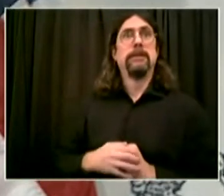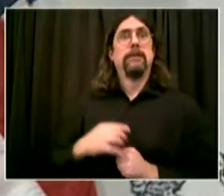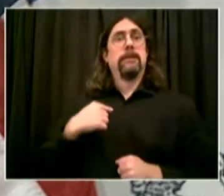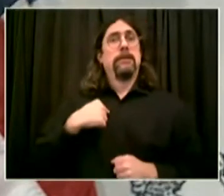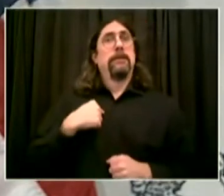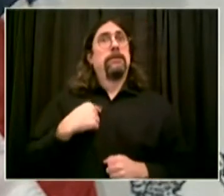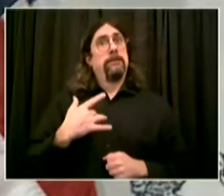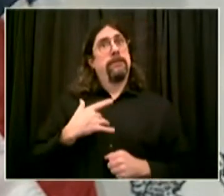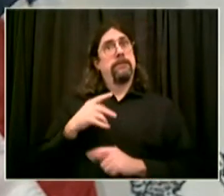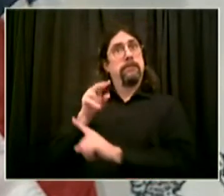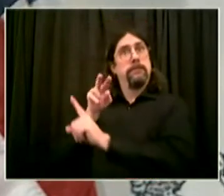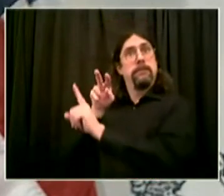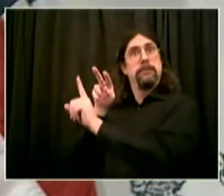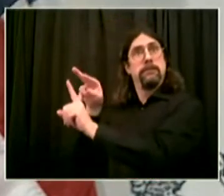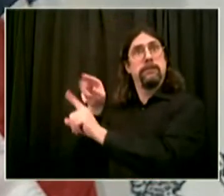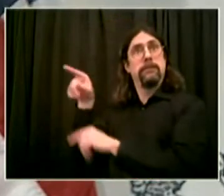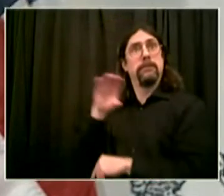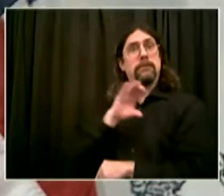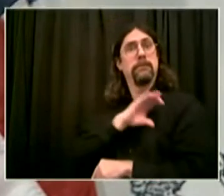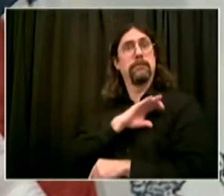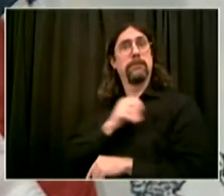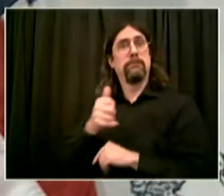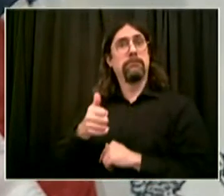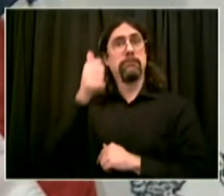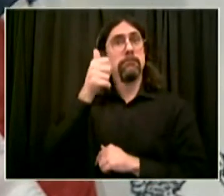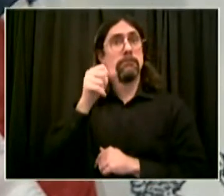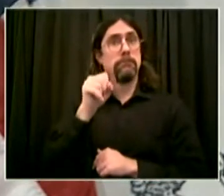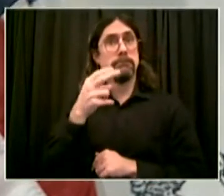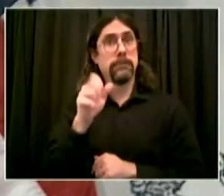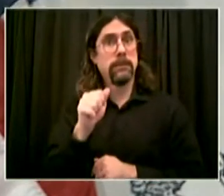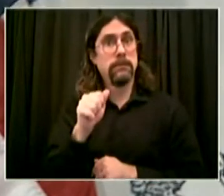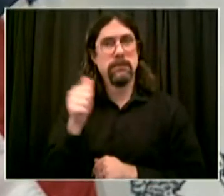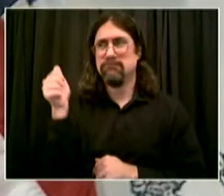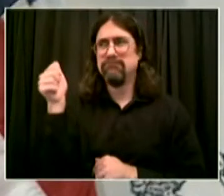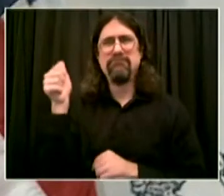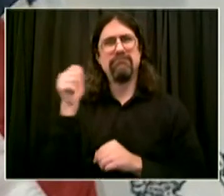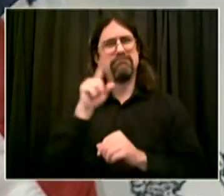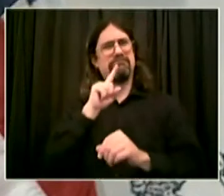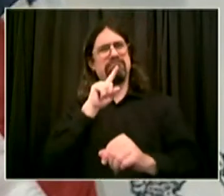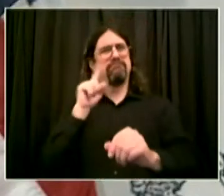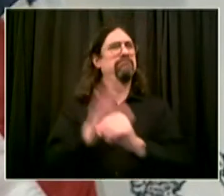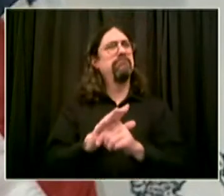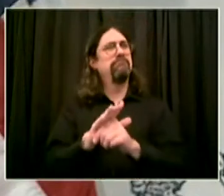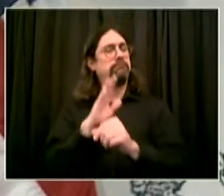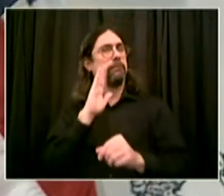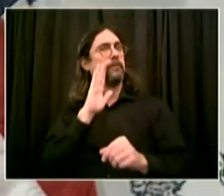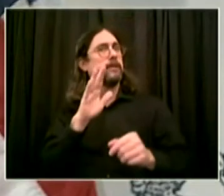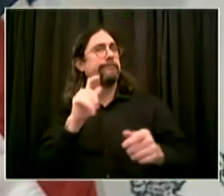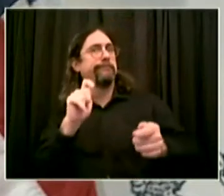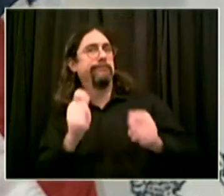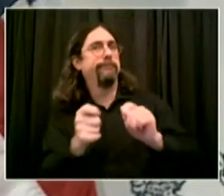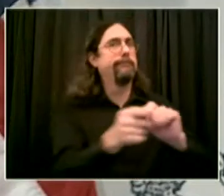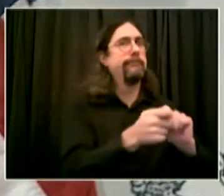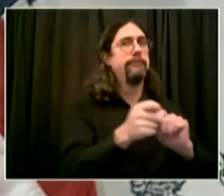think there is a dialogue that needs to happen with the people of Mott Haven. And I certainly think that's something he should